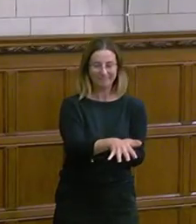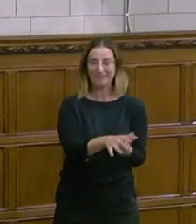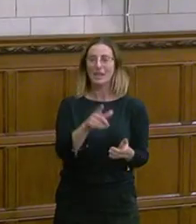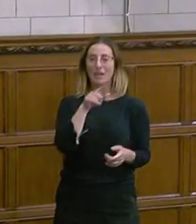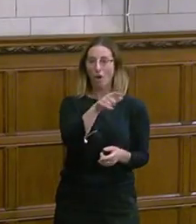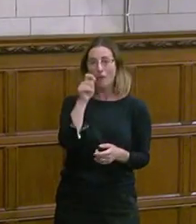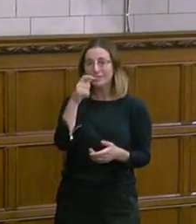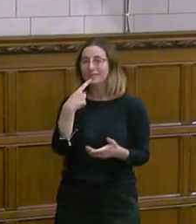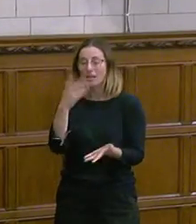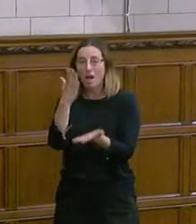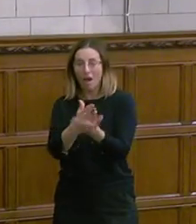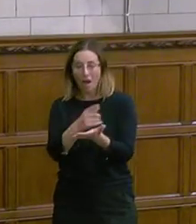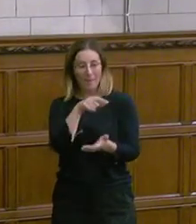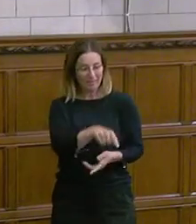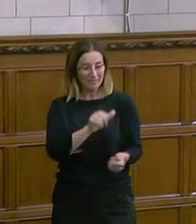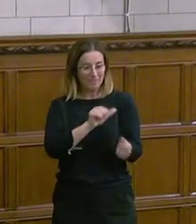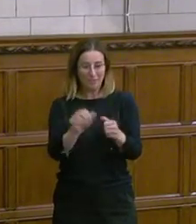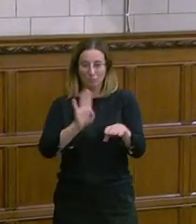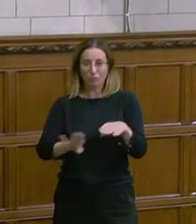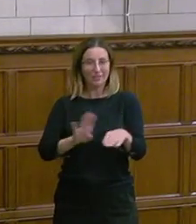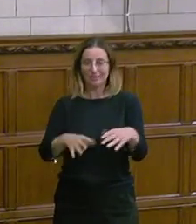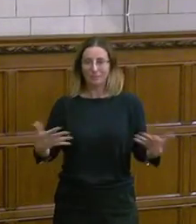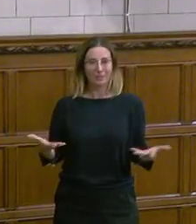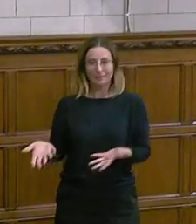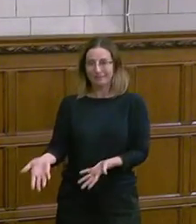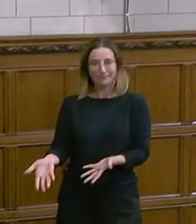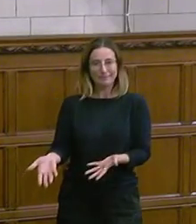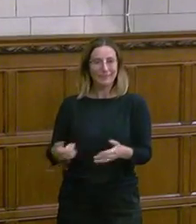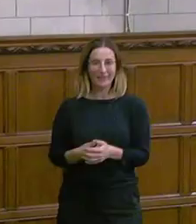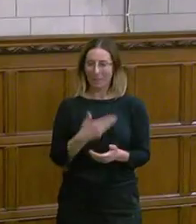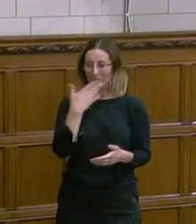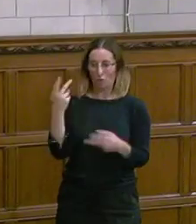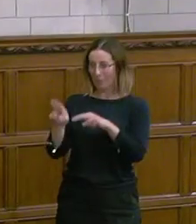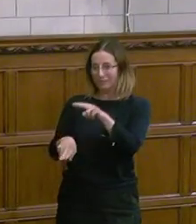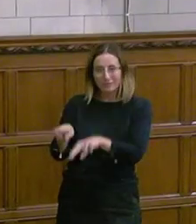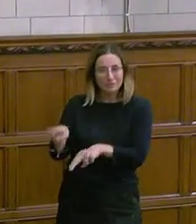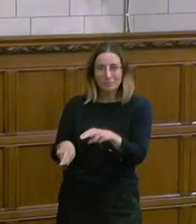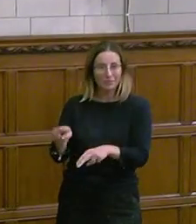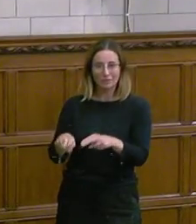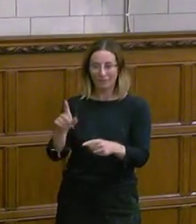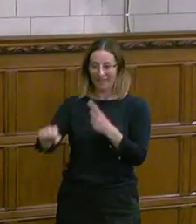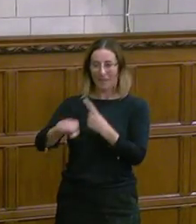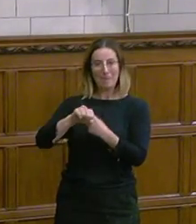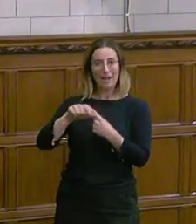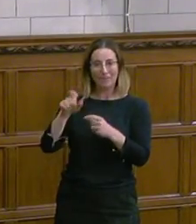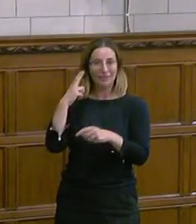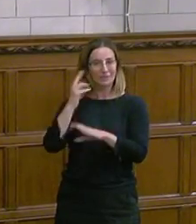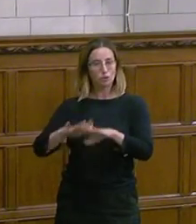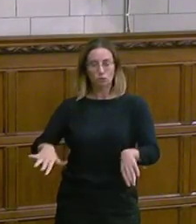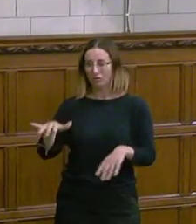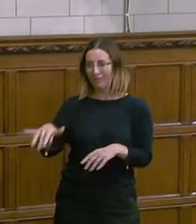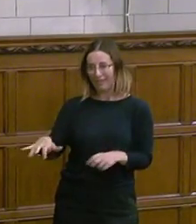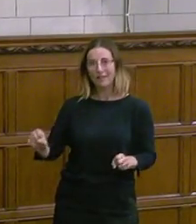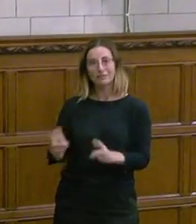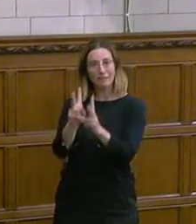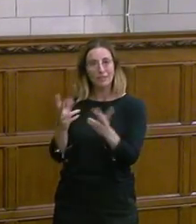thematic review they carried out in 2012. There does not appear to have been any assessment carried out of the impact on deaf children of removing